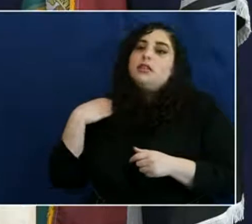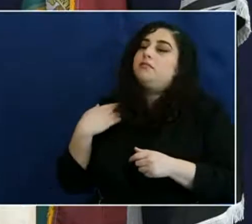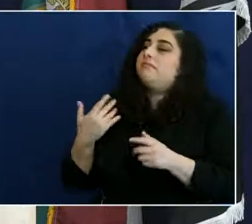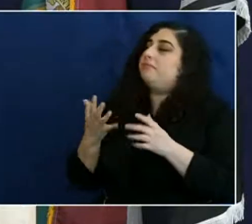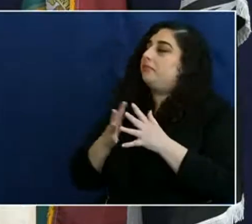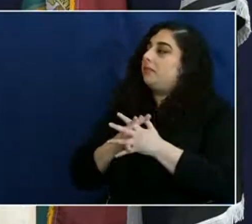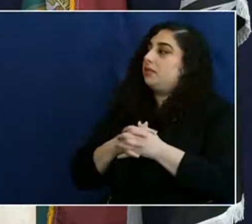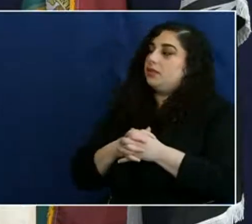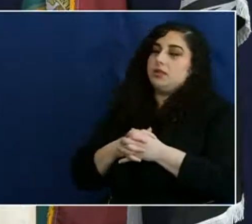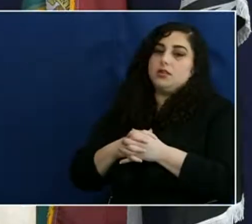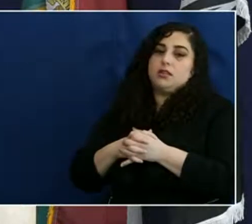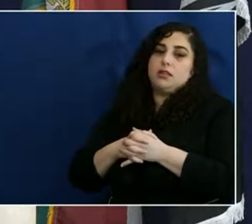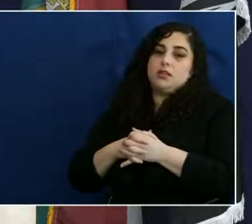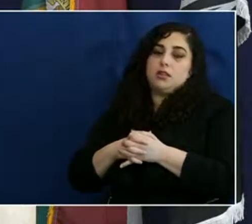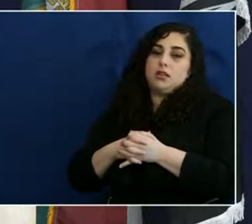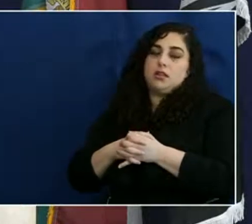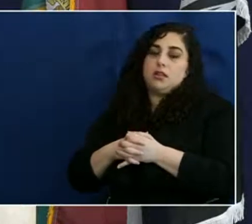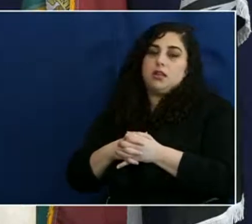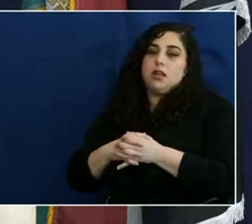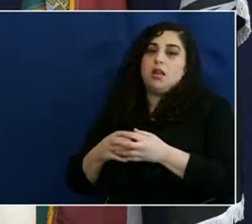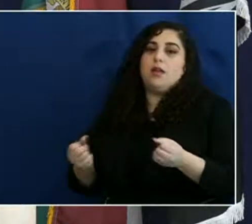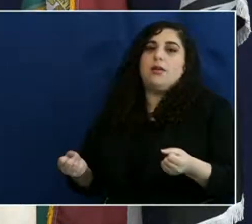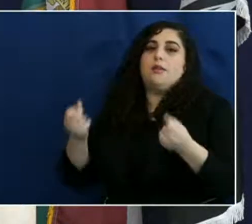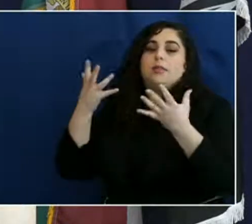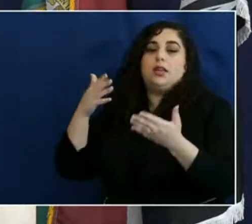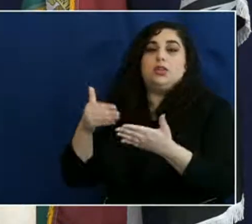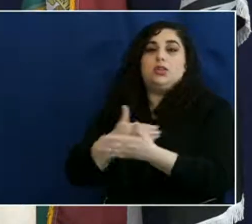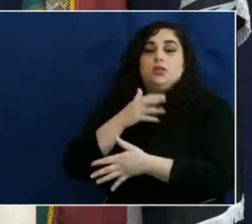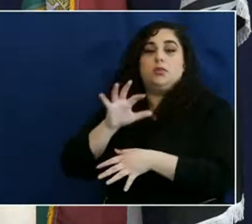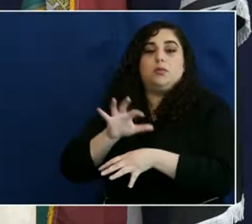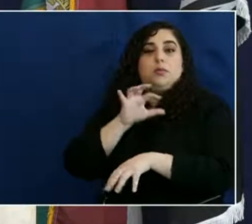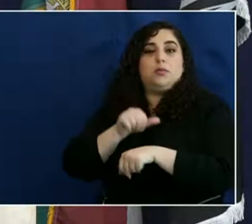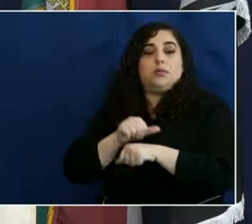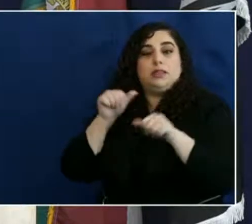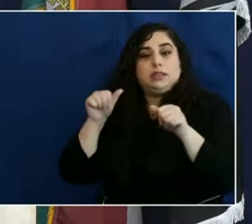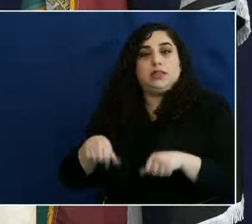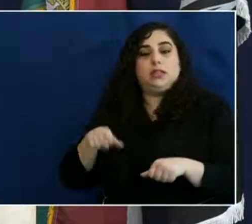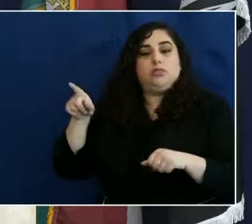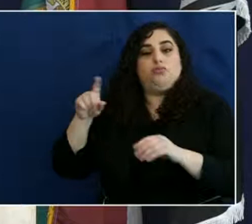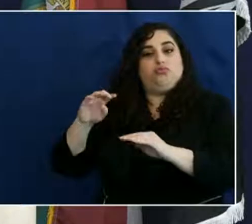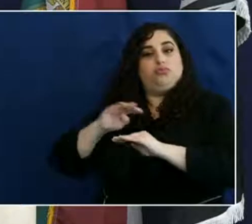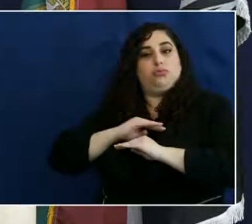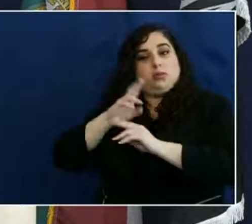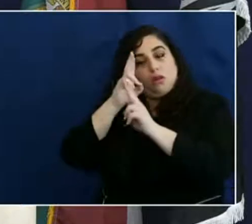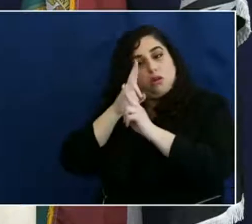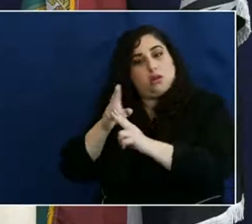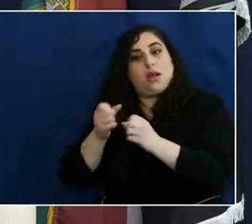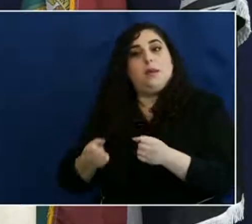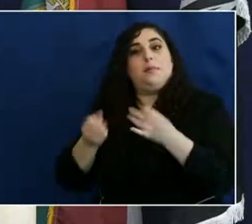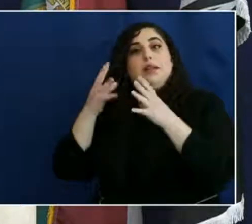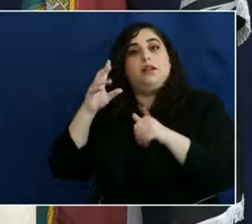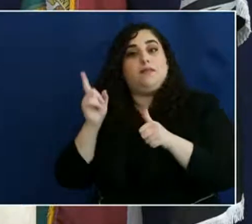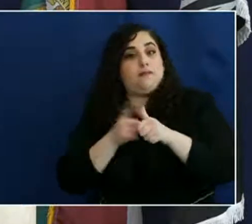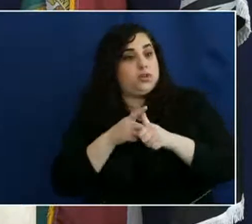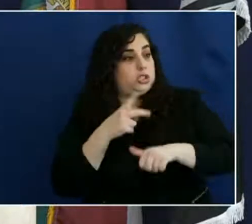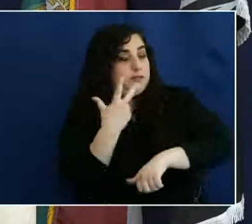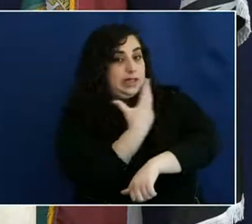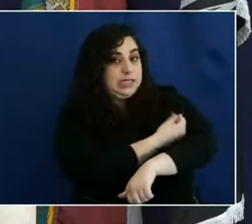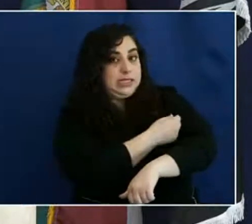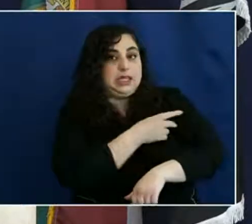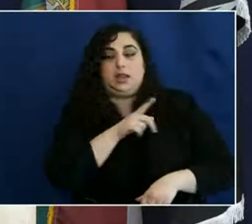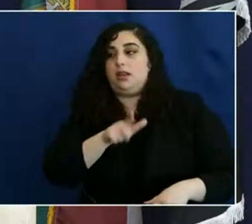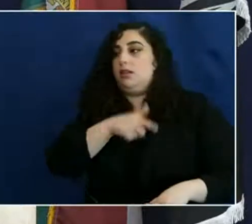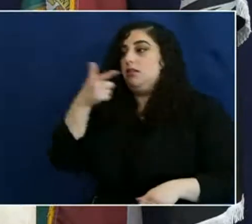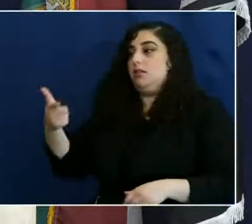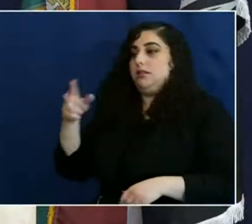today, how many doses, how many new appointments are you able to offer? How many seconds? How many firsts? Does anybody have that kind of?